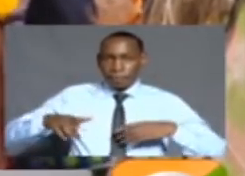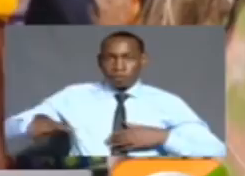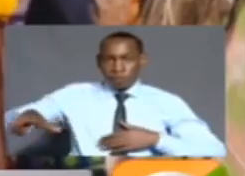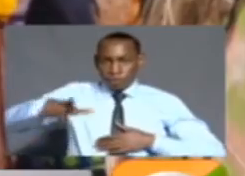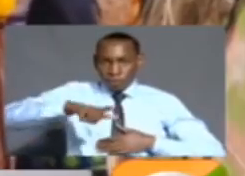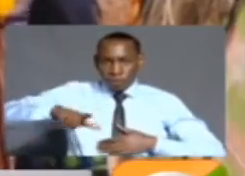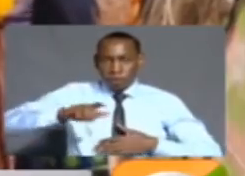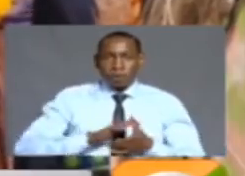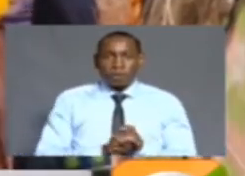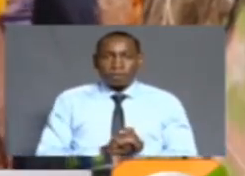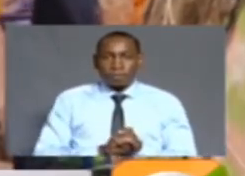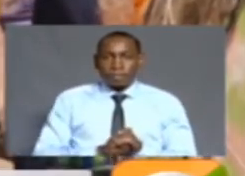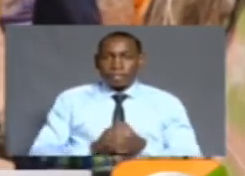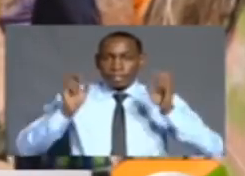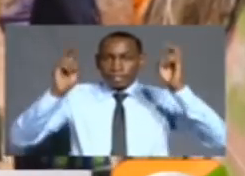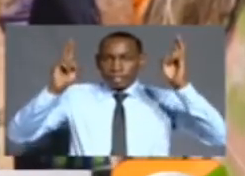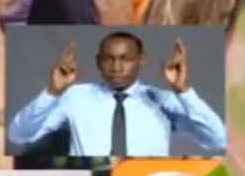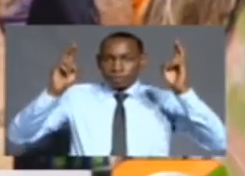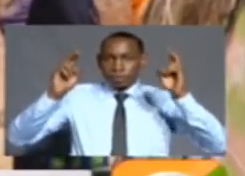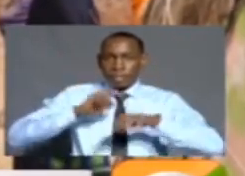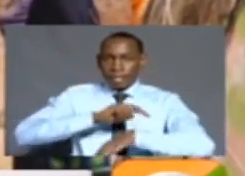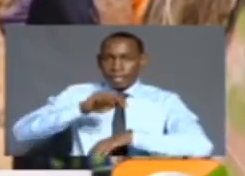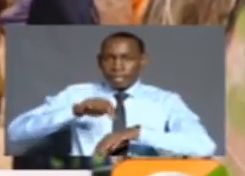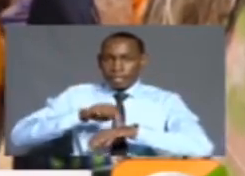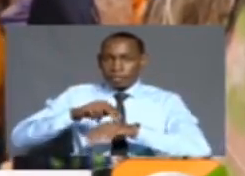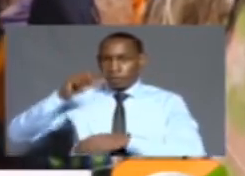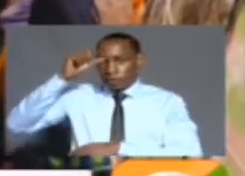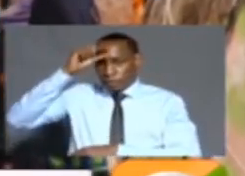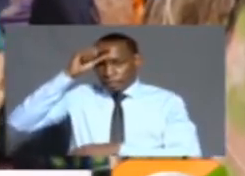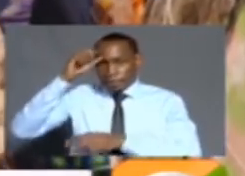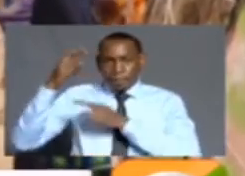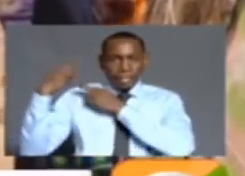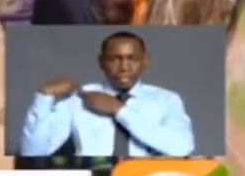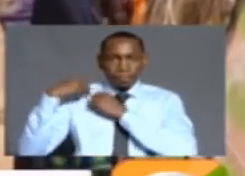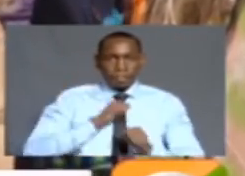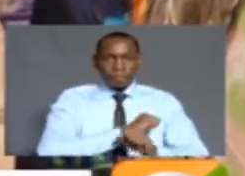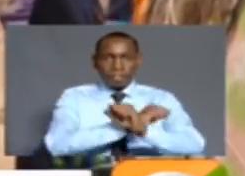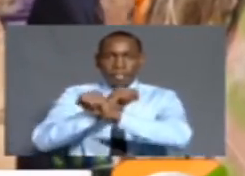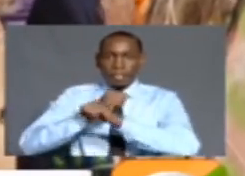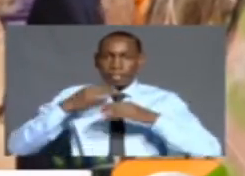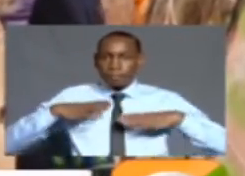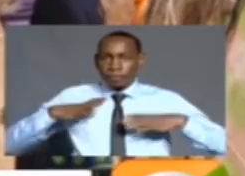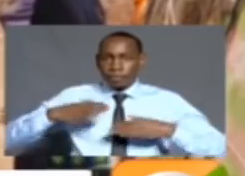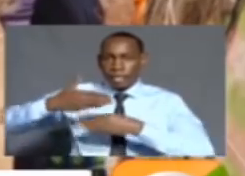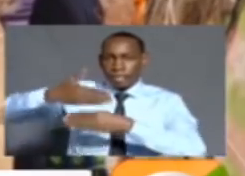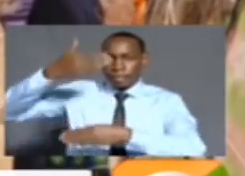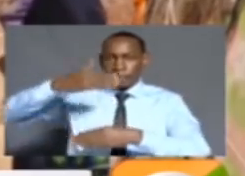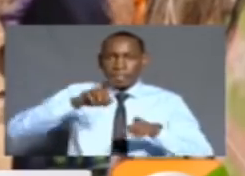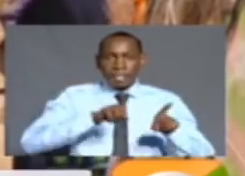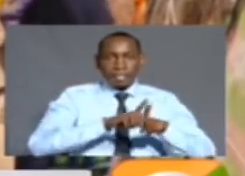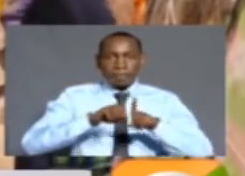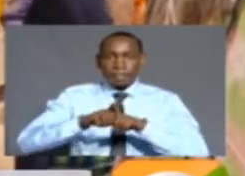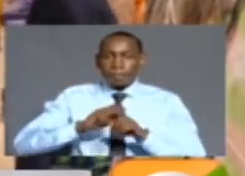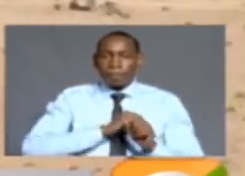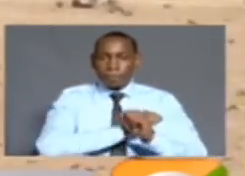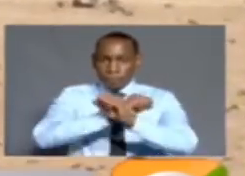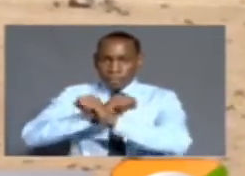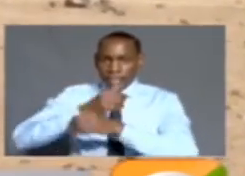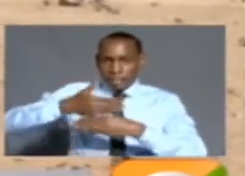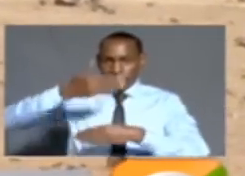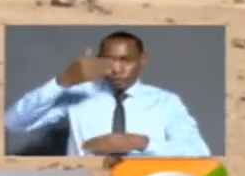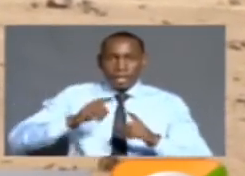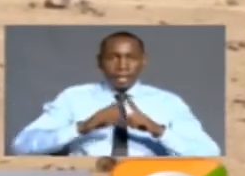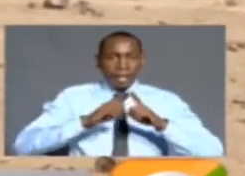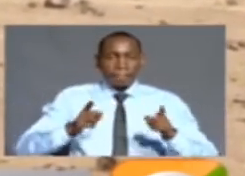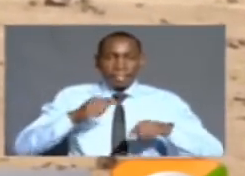This matter is known to the national government, and it's the duty of the national government to protect people on the border and to protect its own border itself. But as